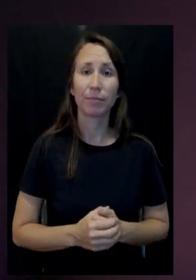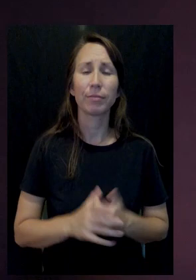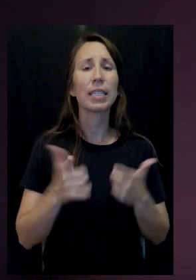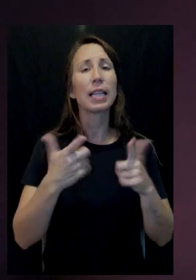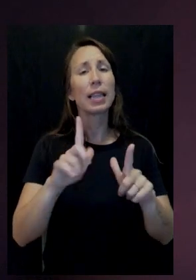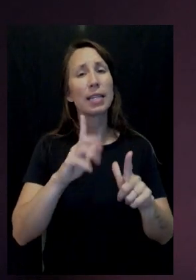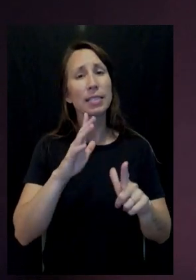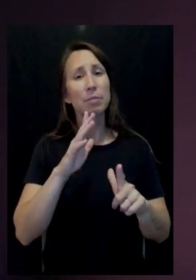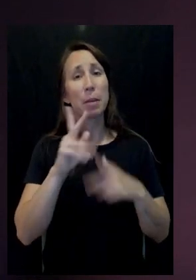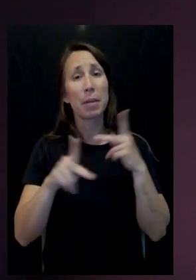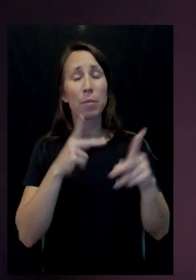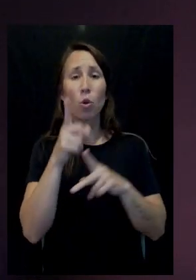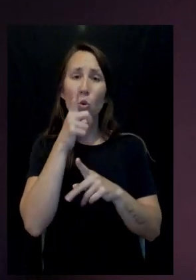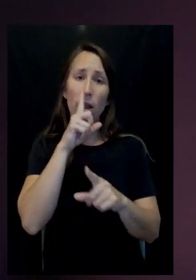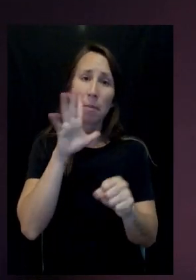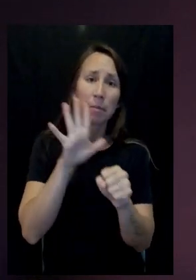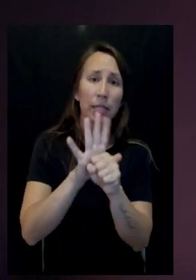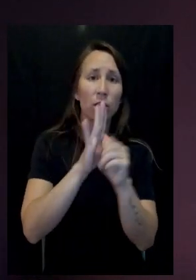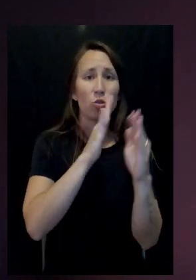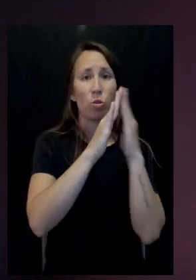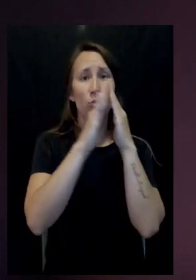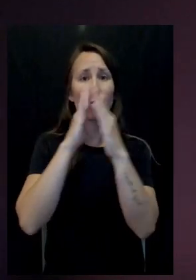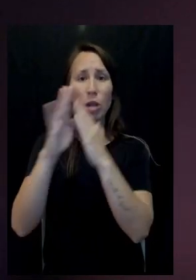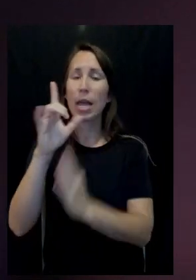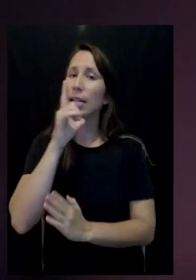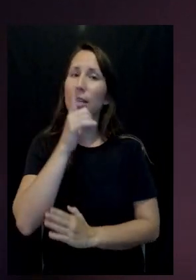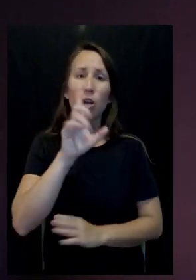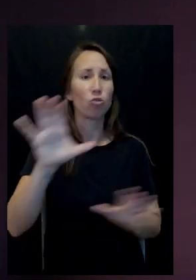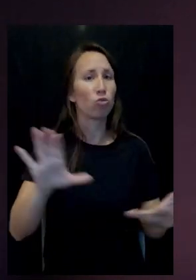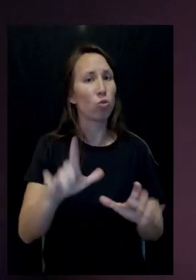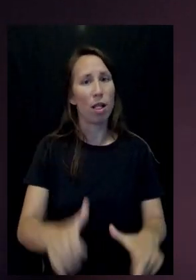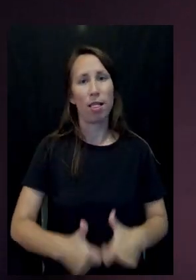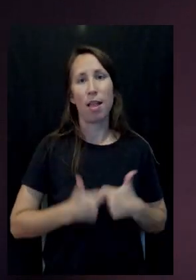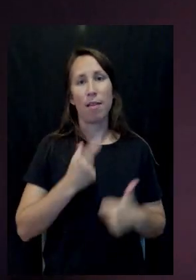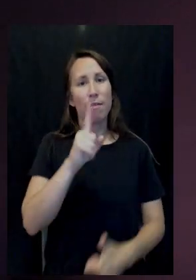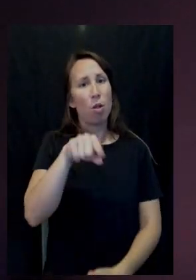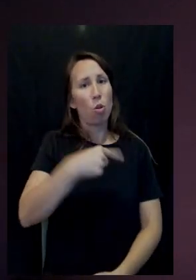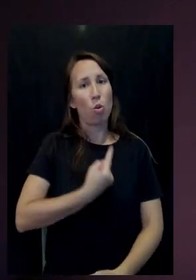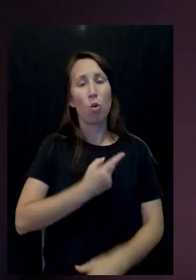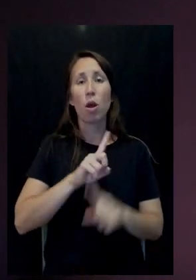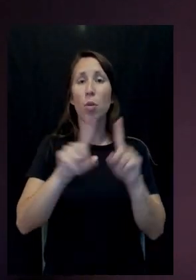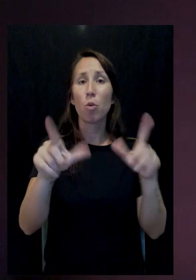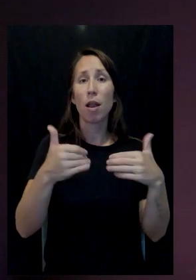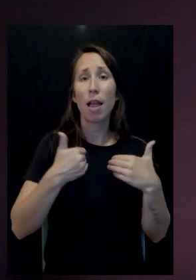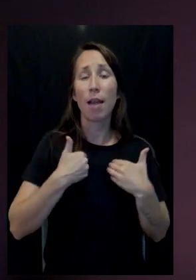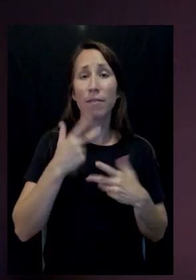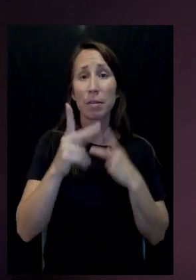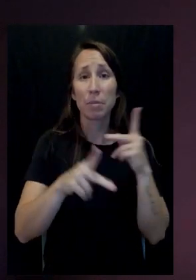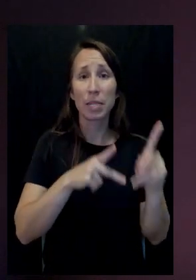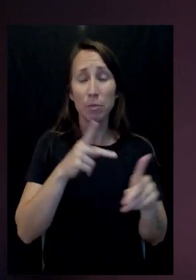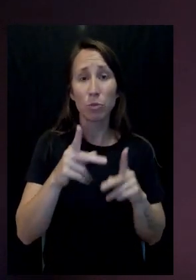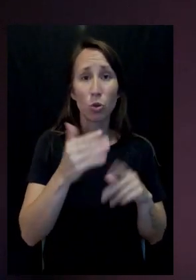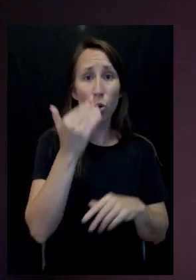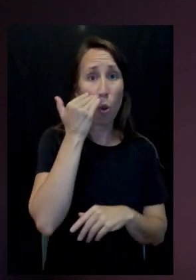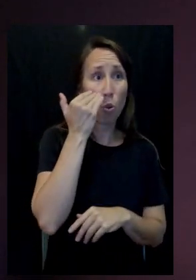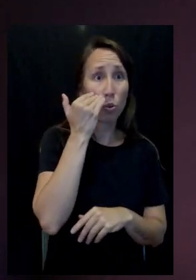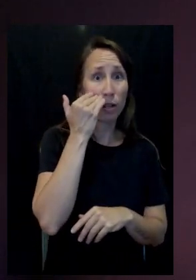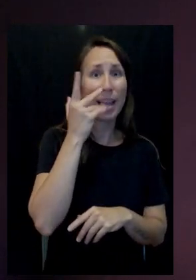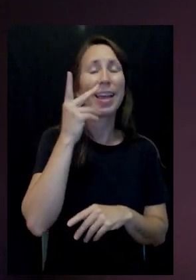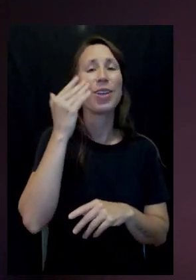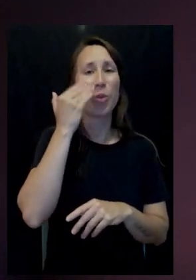Let's be a people that are committed to community, not doing life alone, but having our people, knowing our people, and being